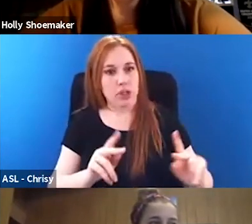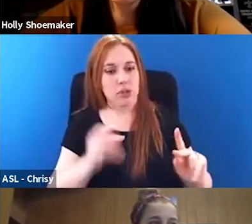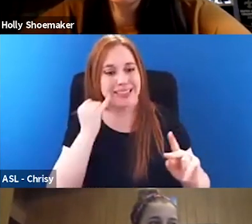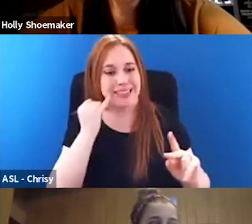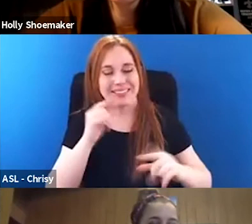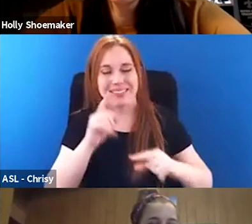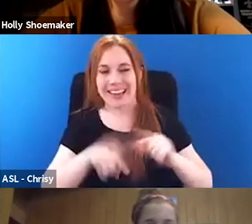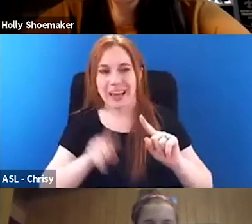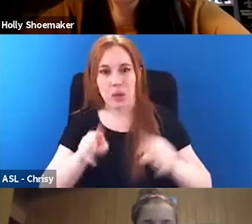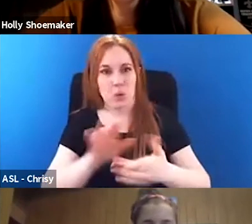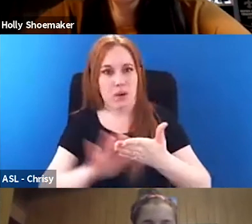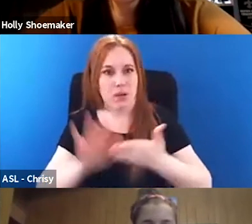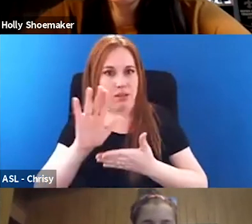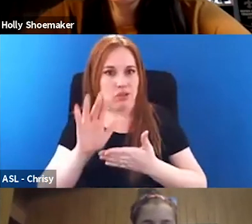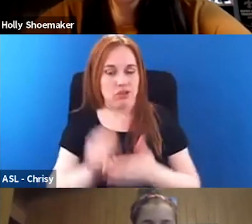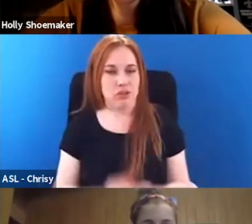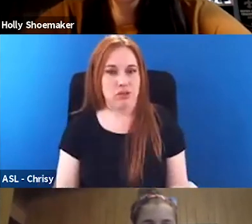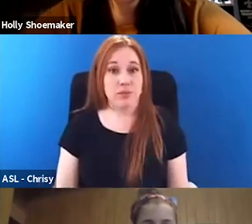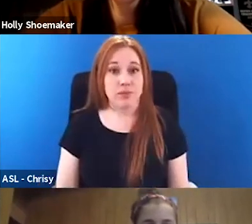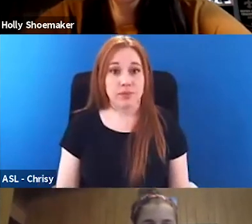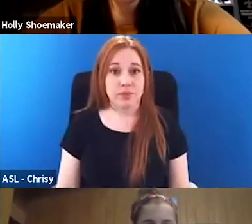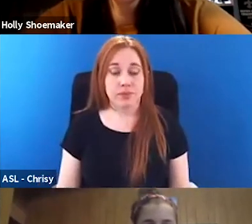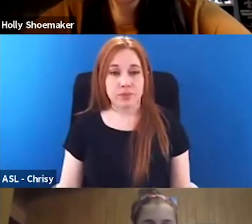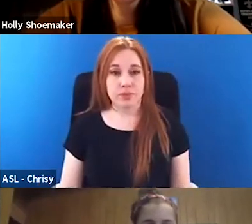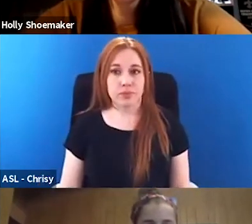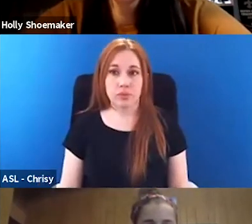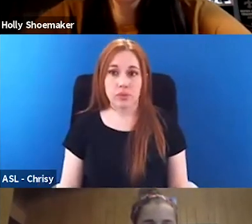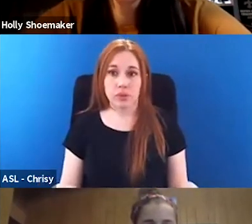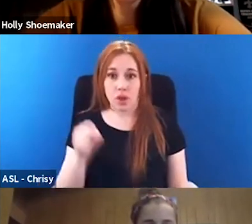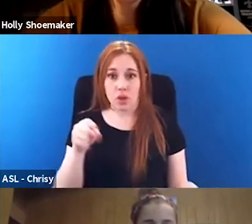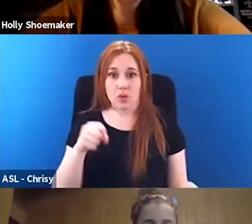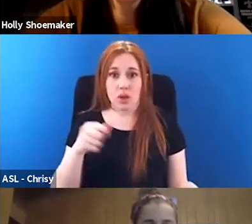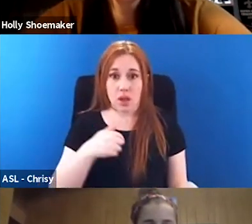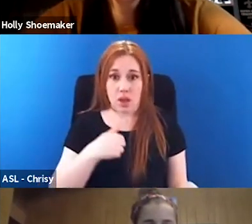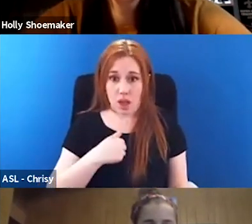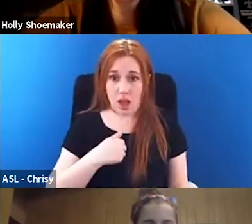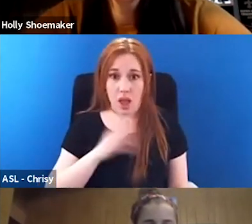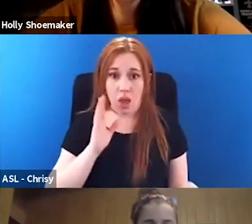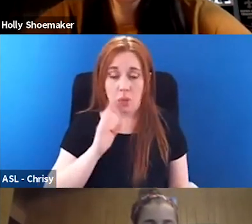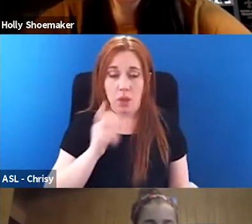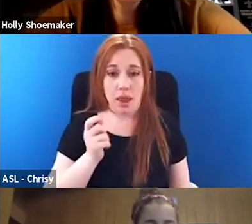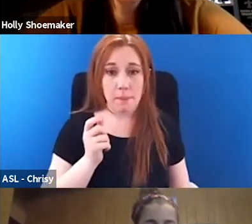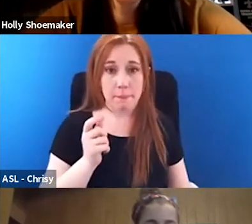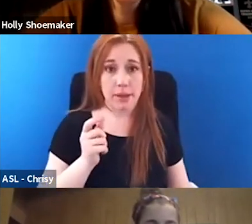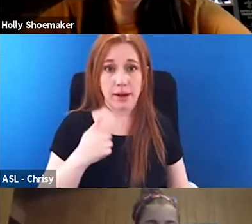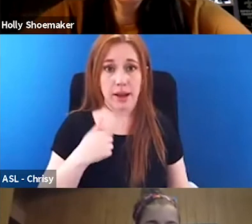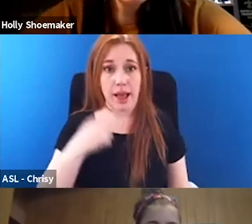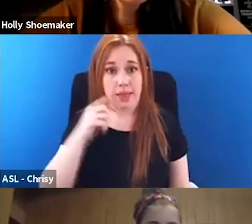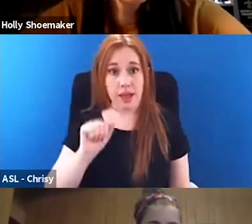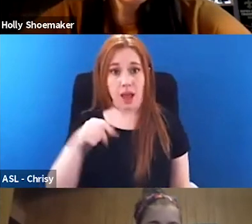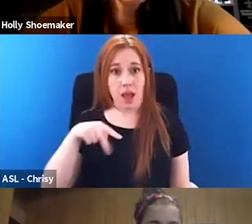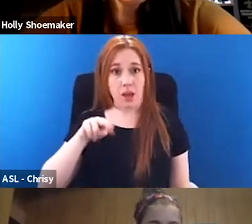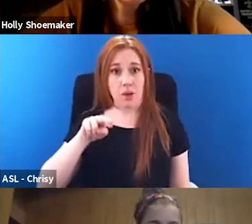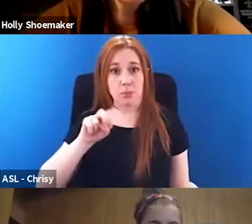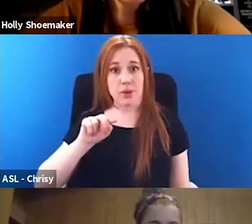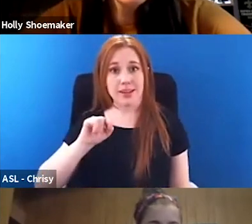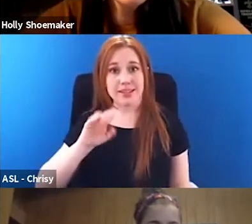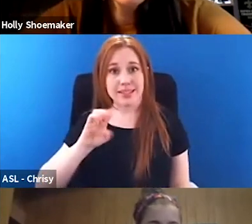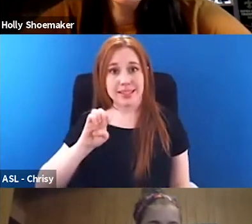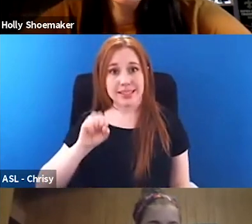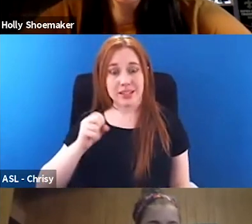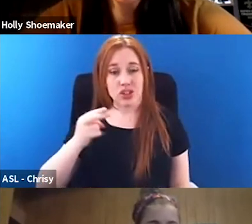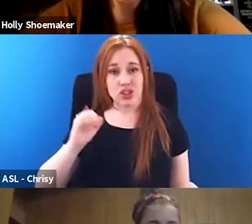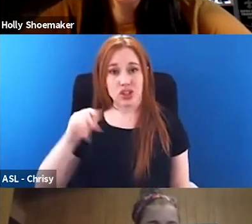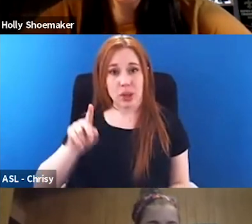prohibitive. So. Yeah, I'll lean into this just a little bit. I mean, I think apprenticeships is certainly something that we